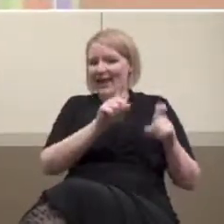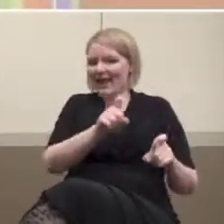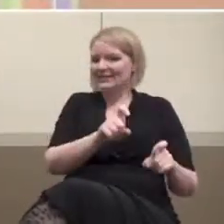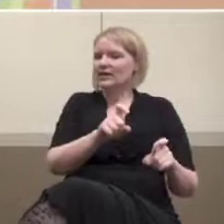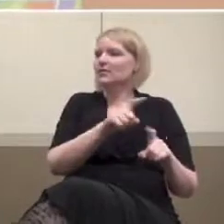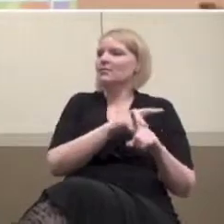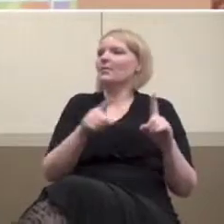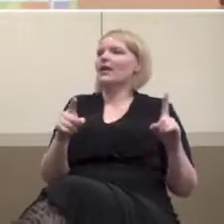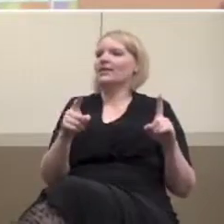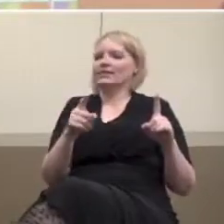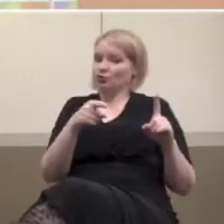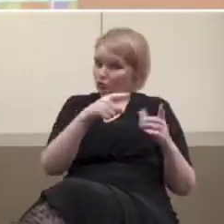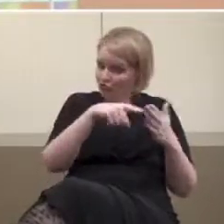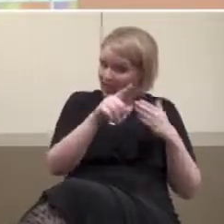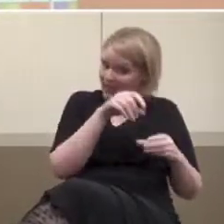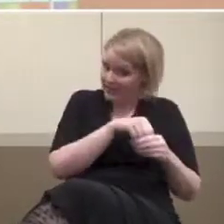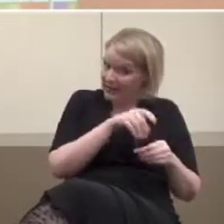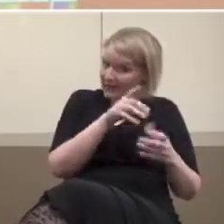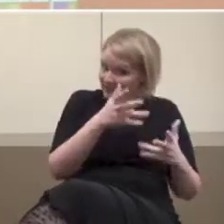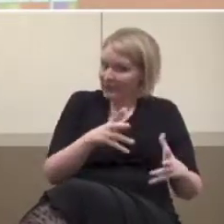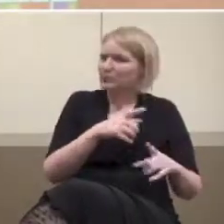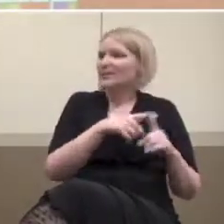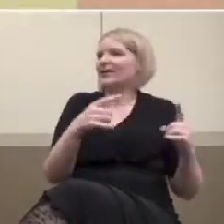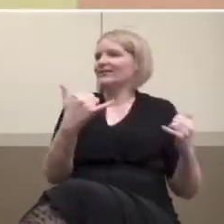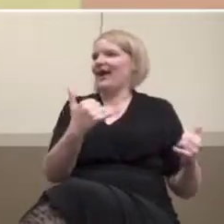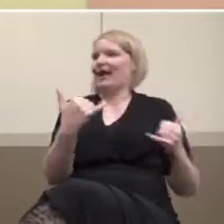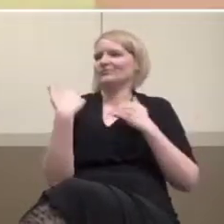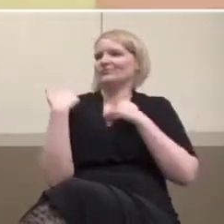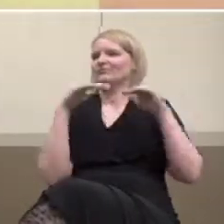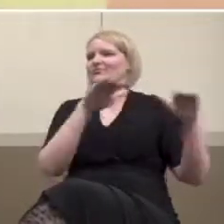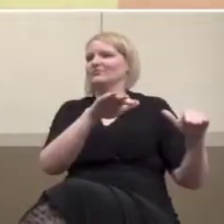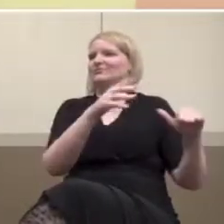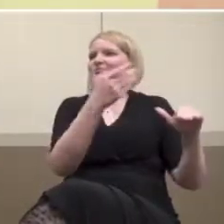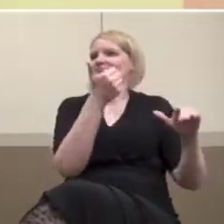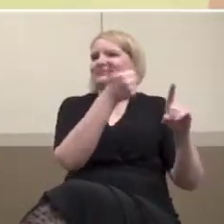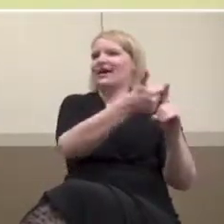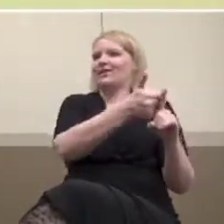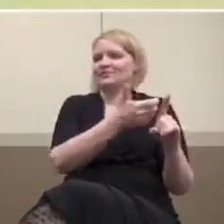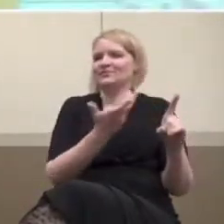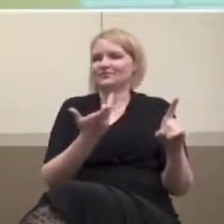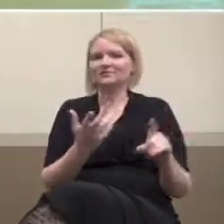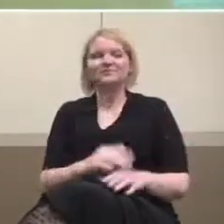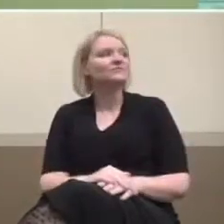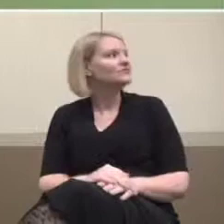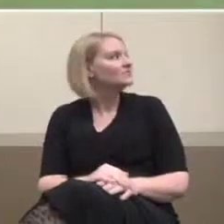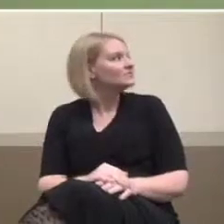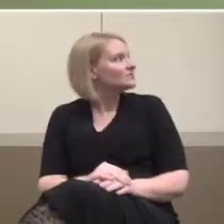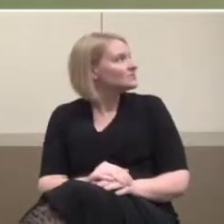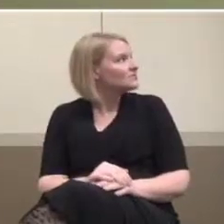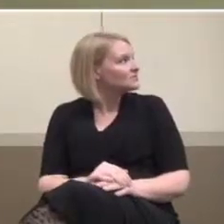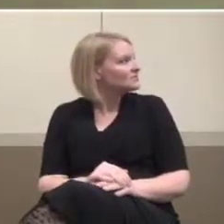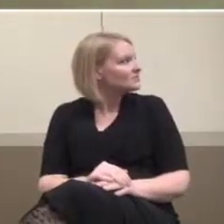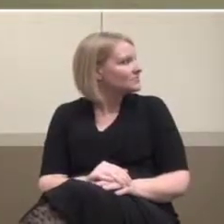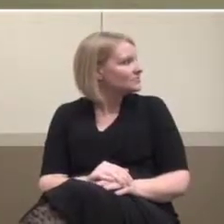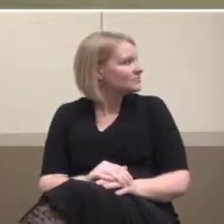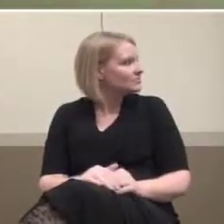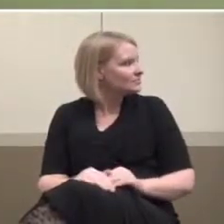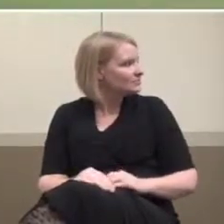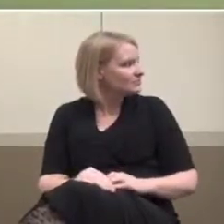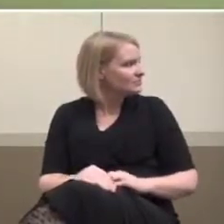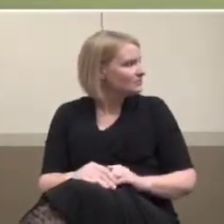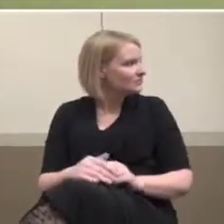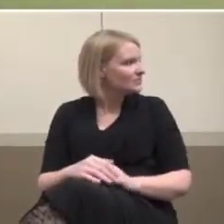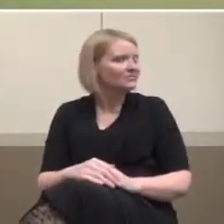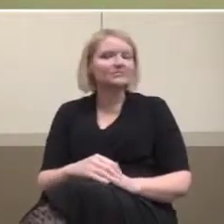know, they're pretty responsible about doing it themselves. Okay, on the bottom, right here, are some